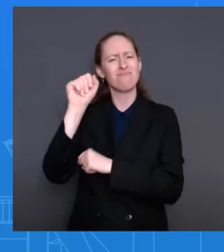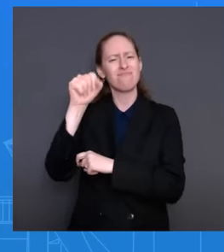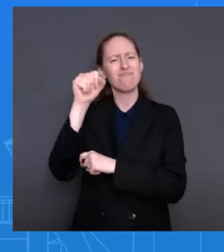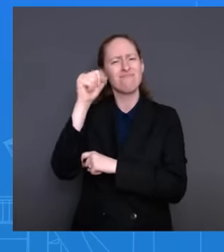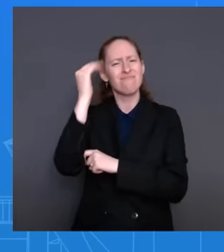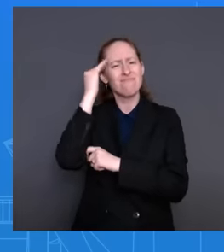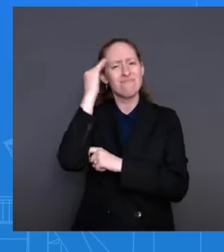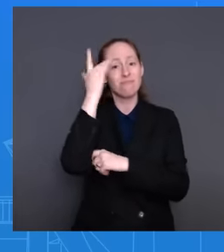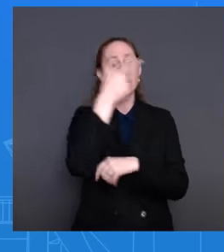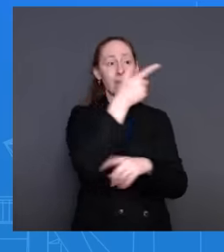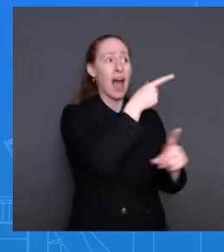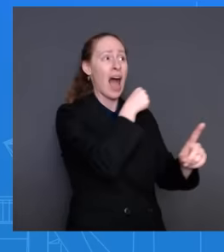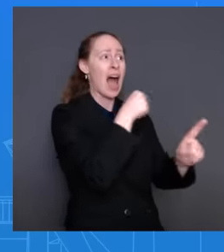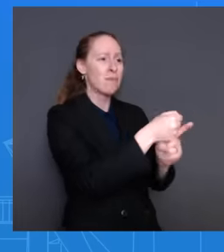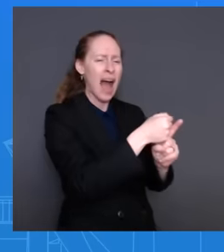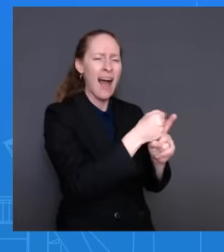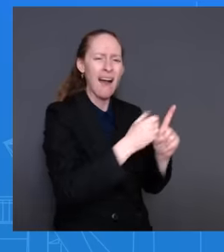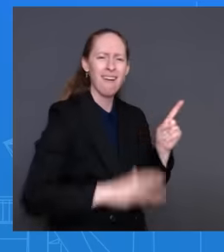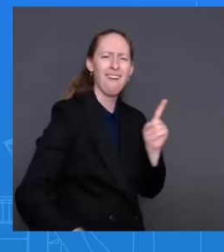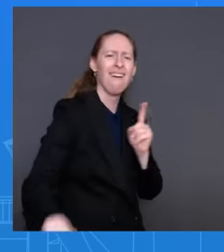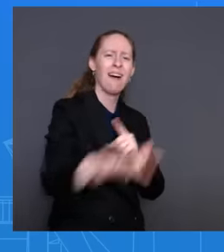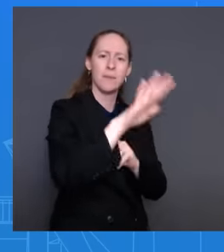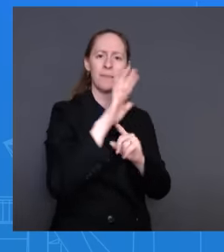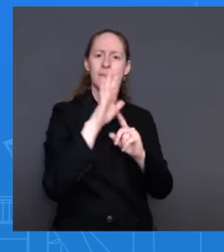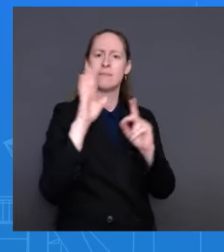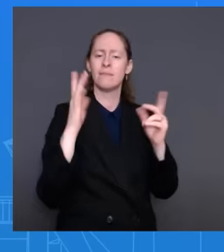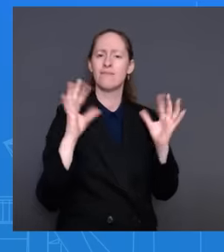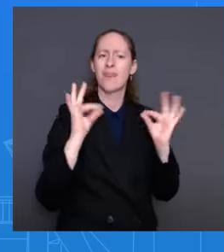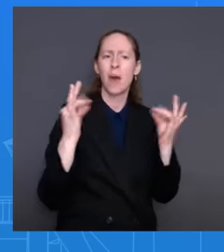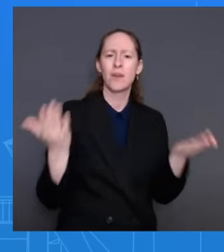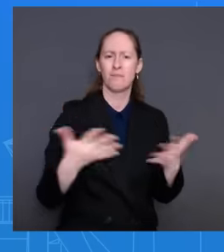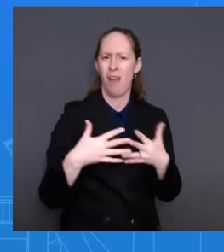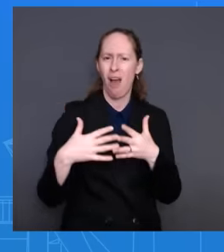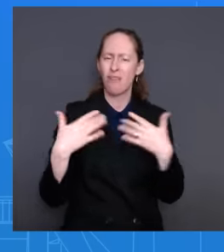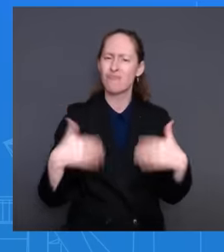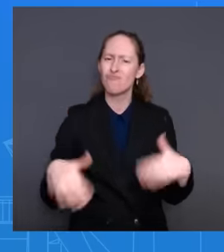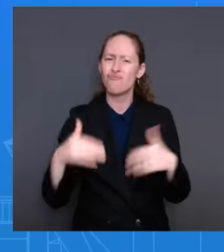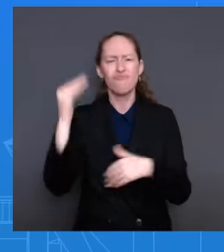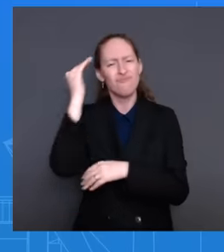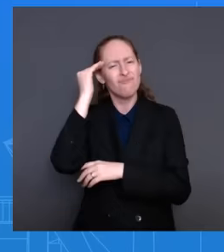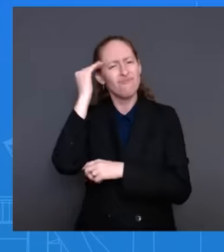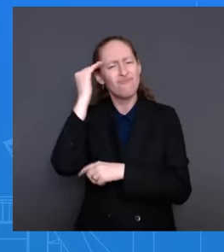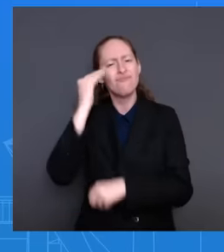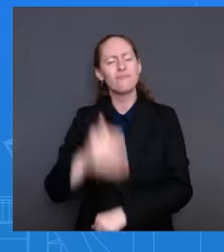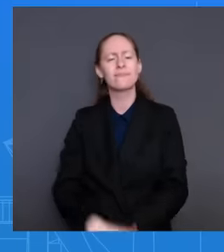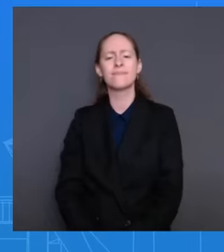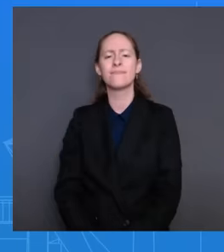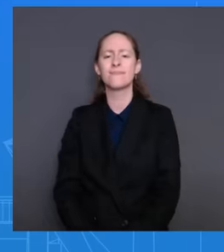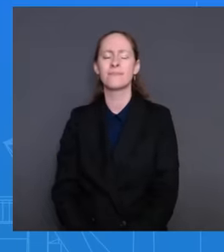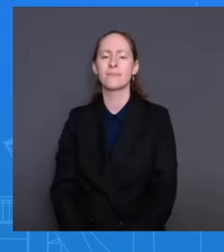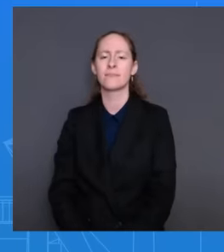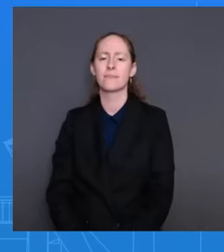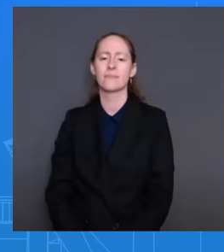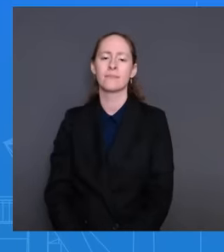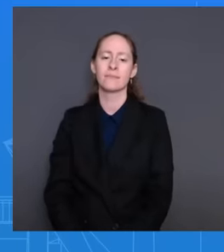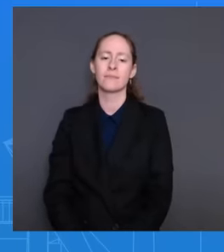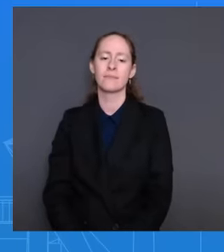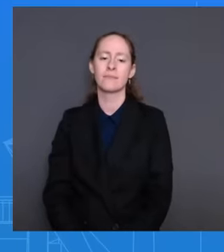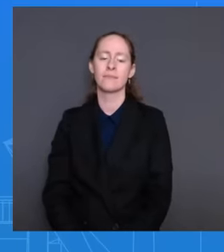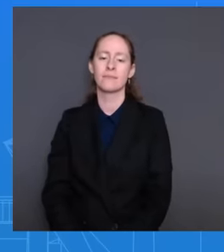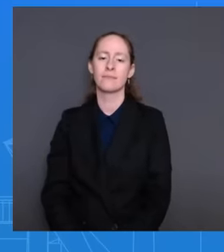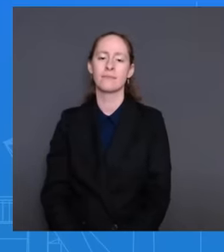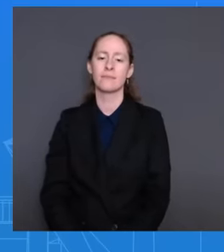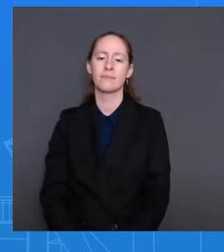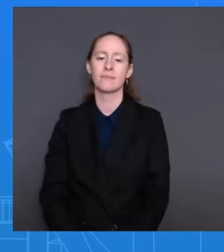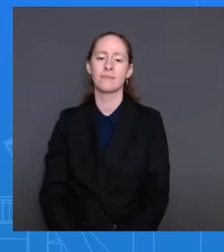economic hardship. As he said, he gets this. The second point is that as the President is